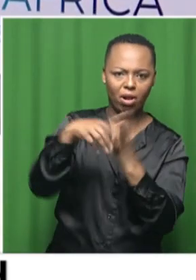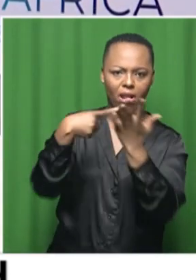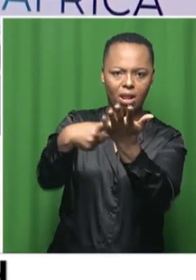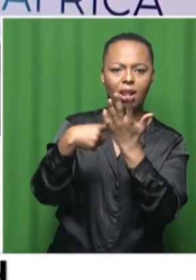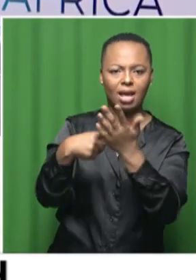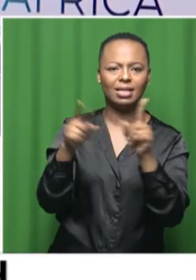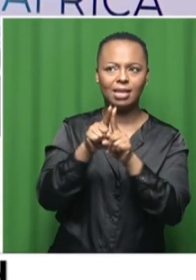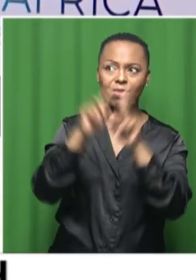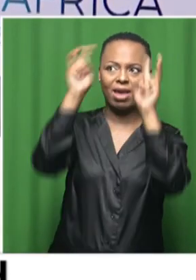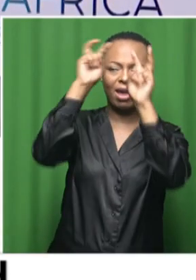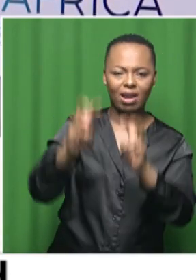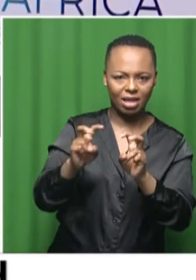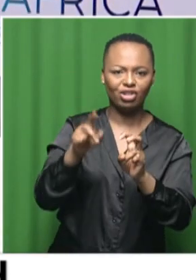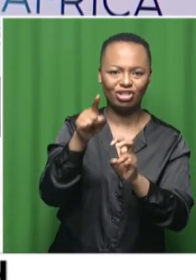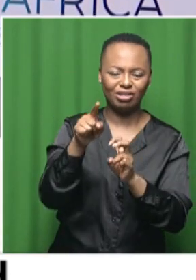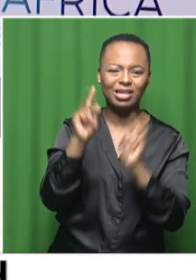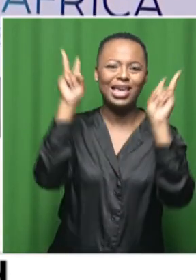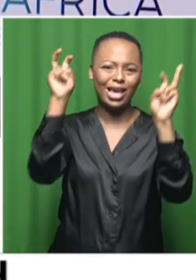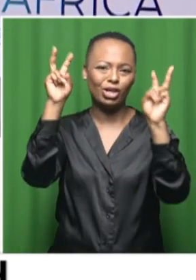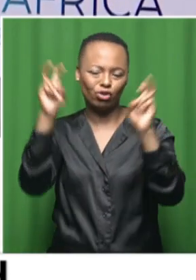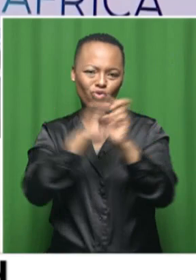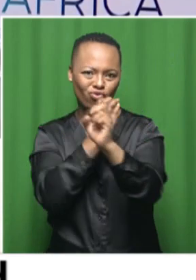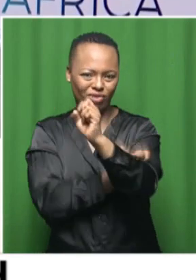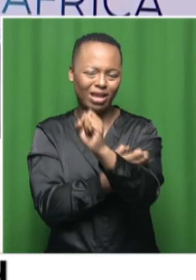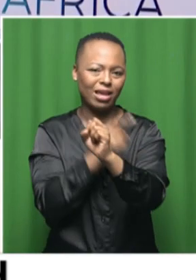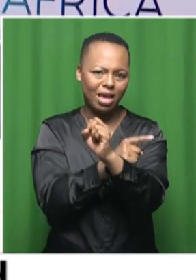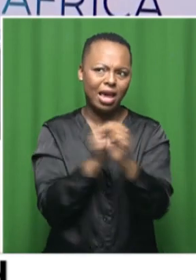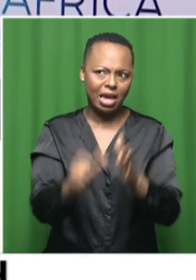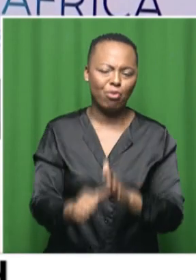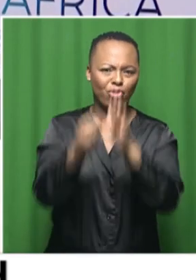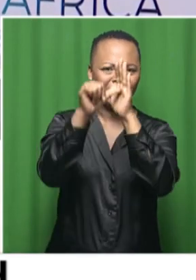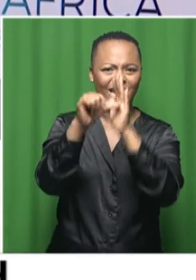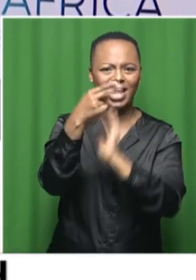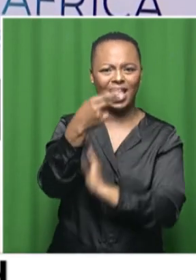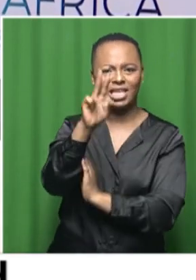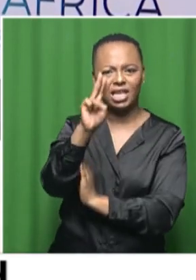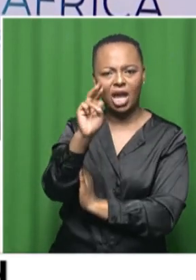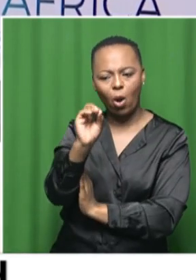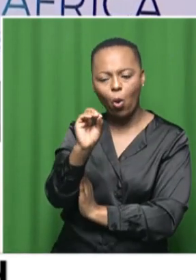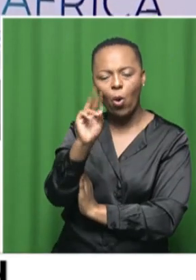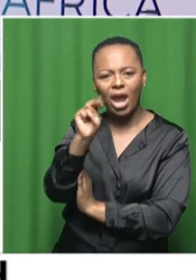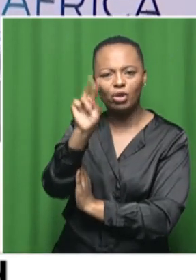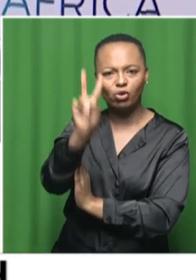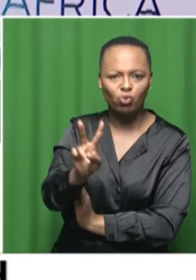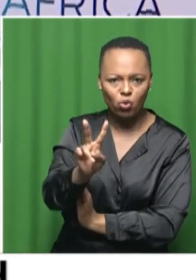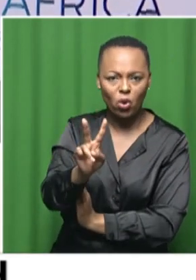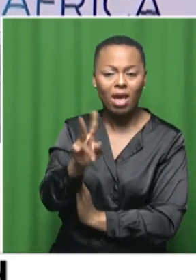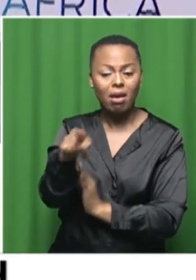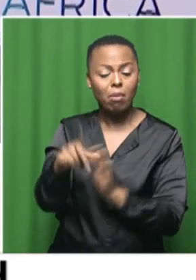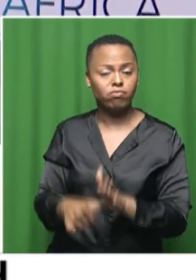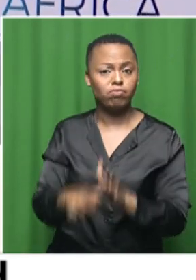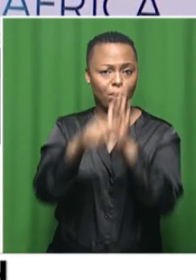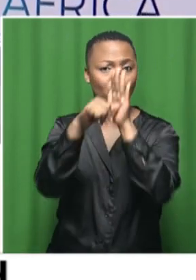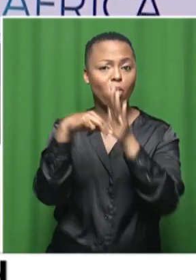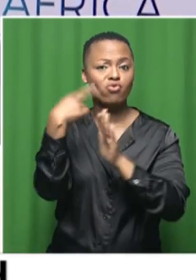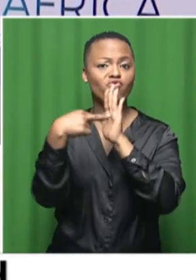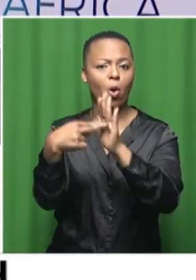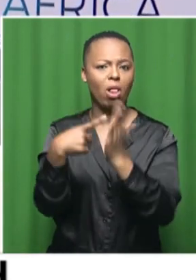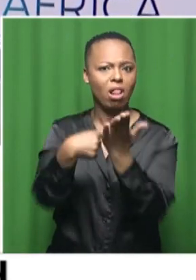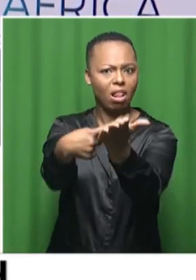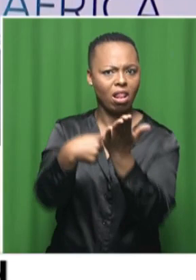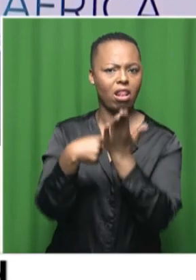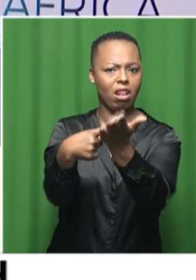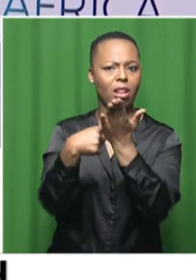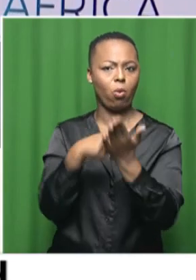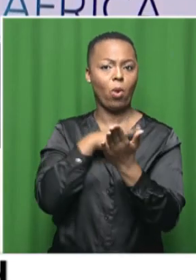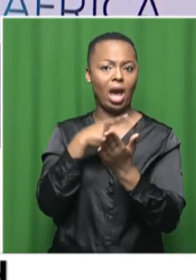space. Green hydrogen was an important feature, a significant feature in the conversation because of its potential going